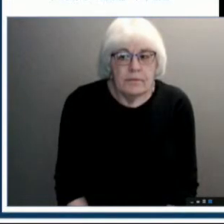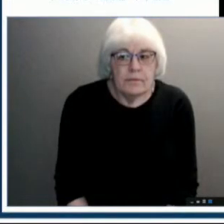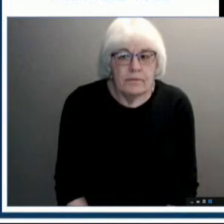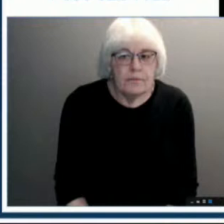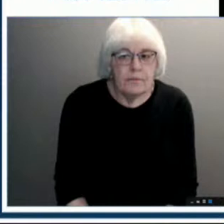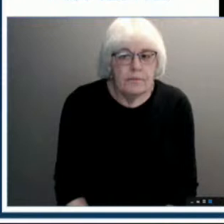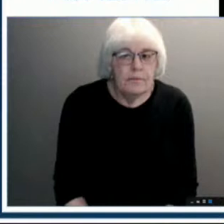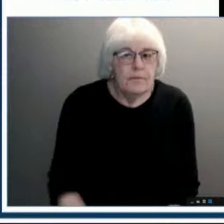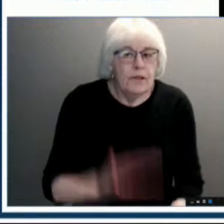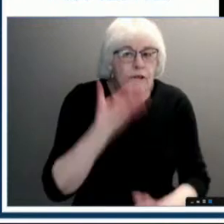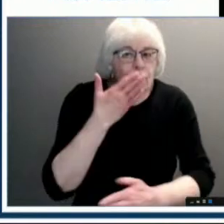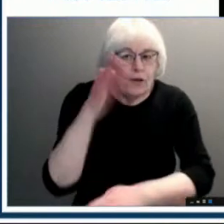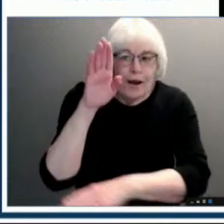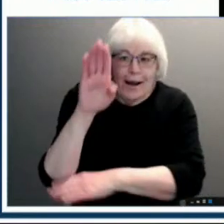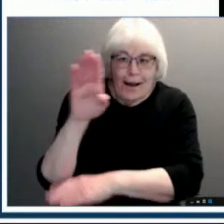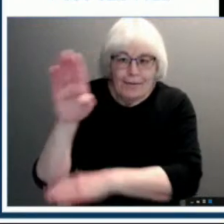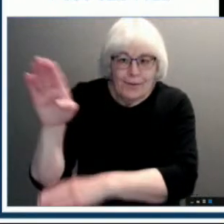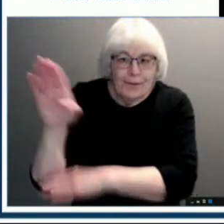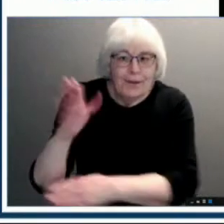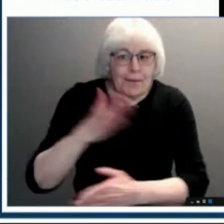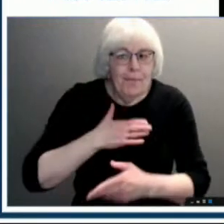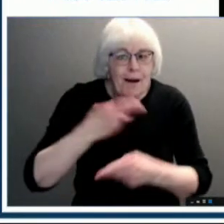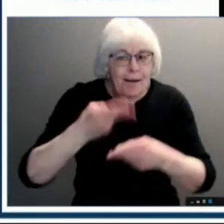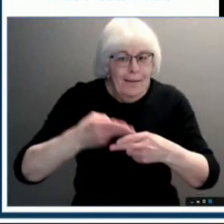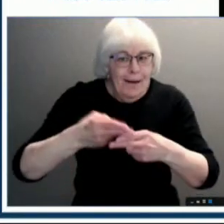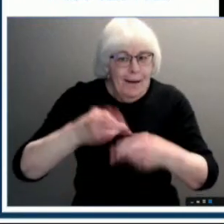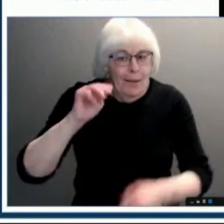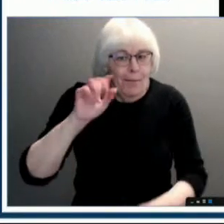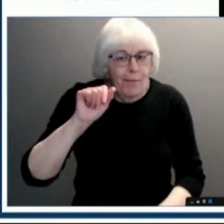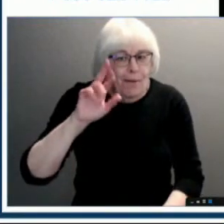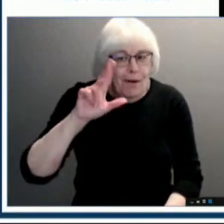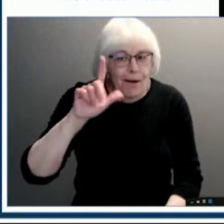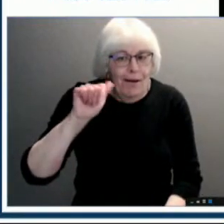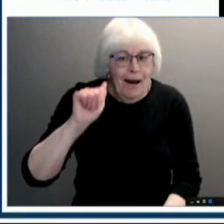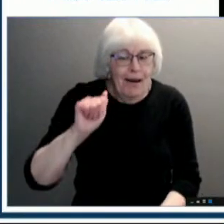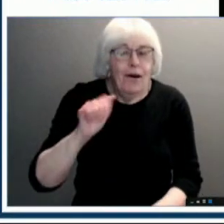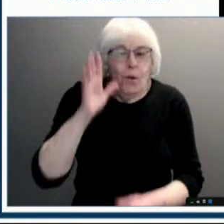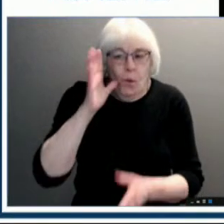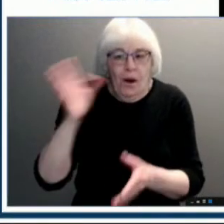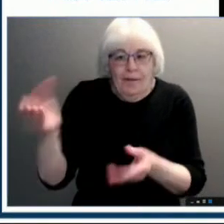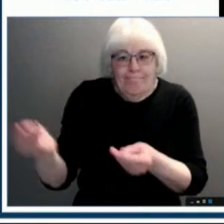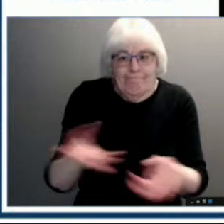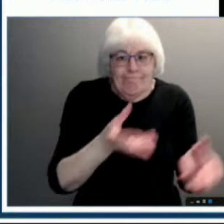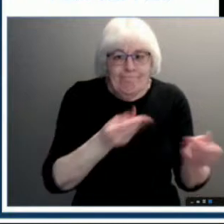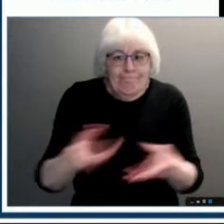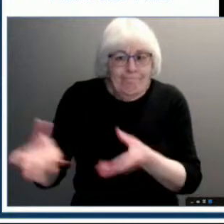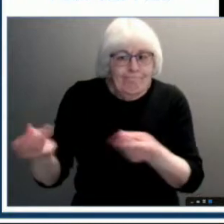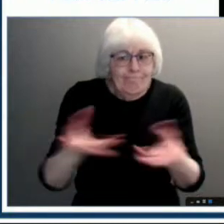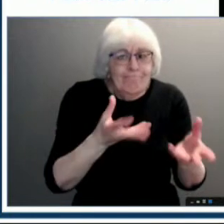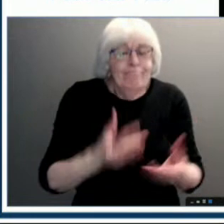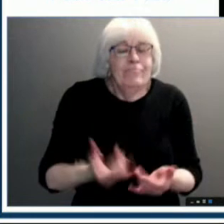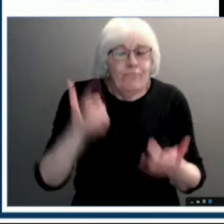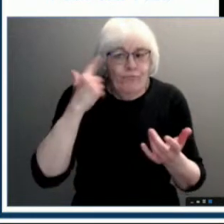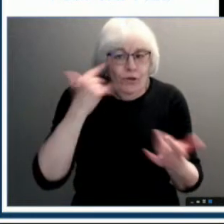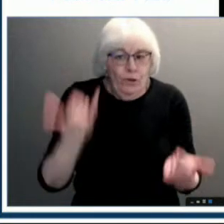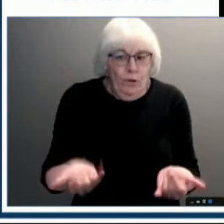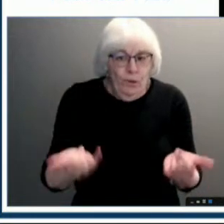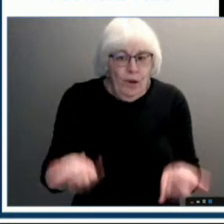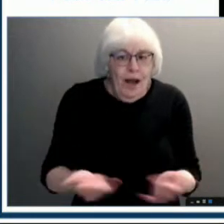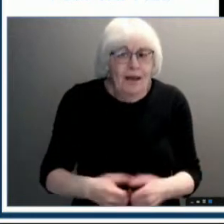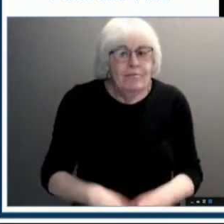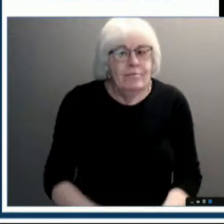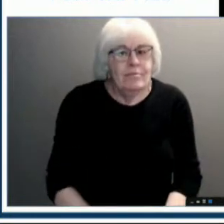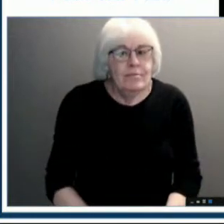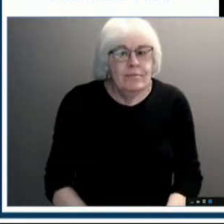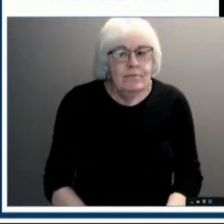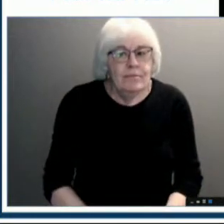Good afternoon. My name is Marla McGinnis, and I'll be your moderator for today's news conference. Before we begin, I'd like to introduce the Honourable Tim Houston, Premier